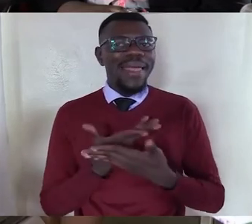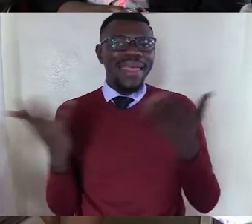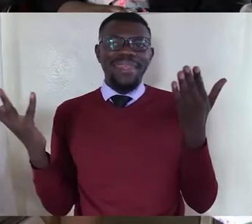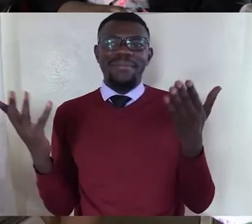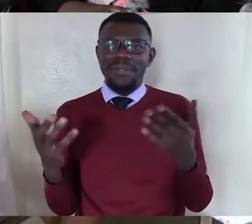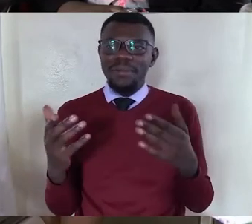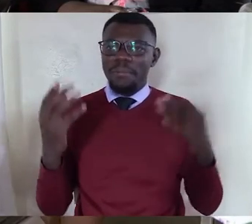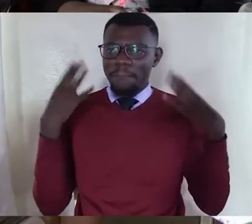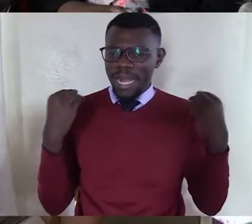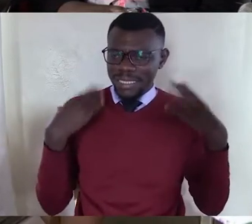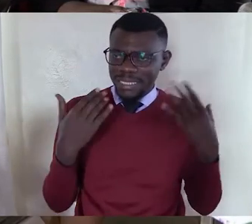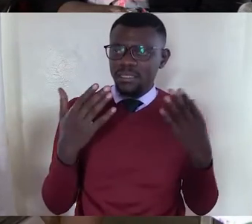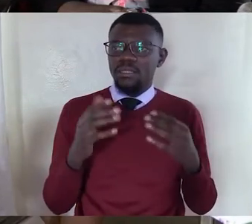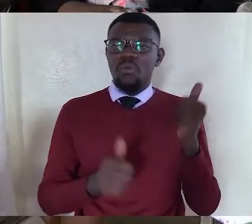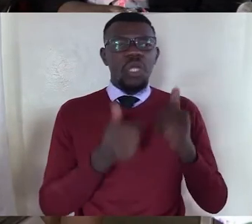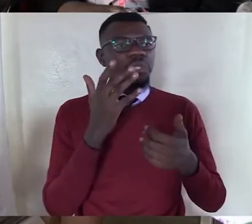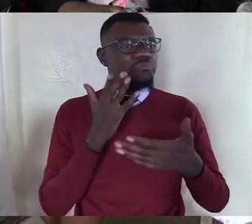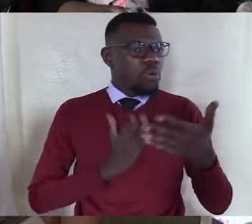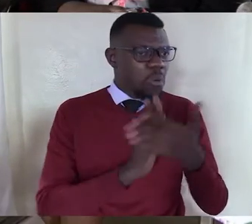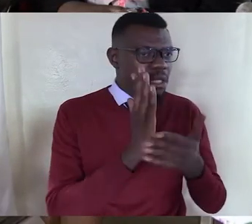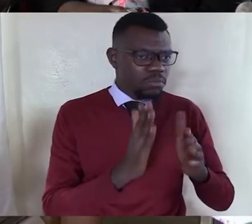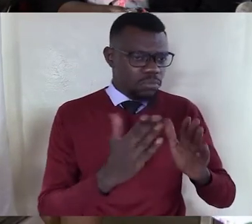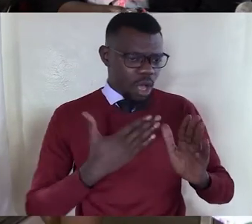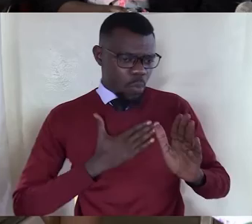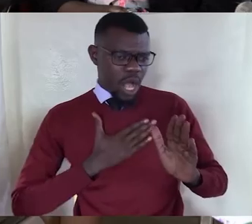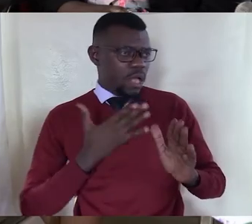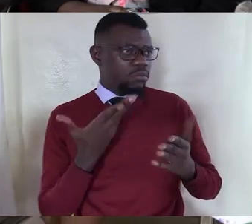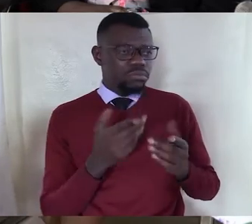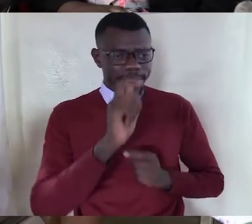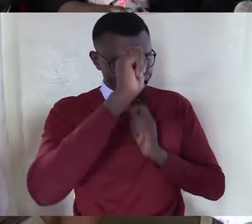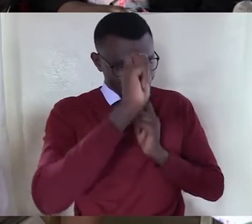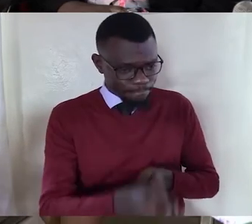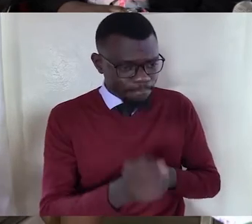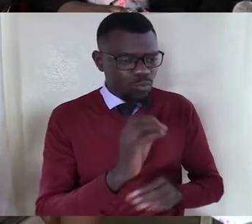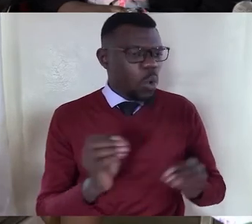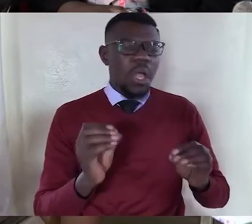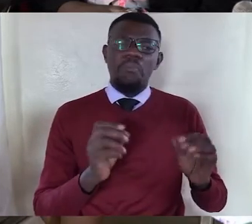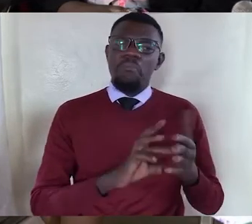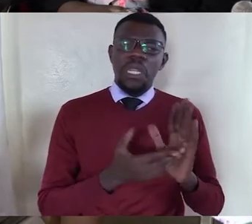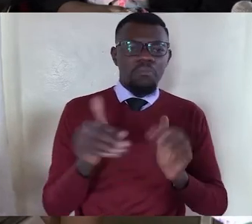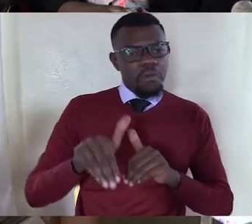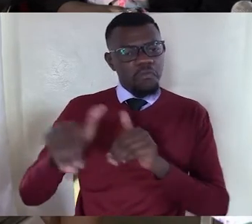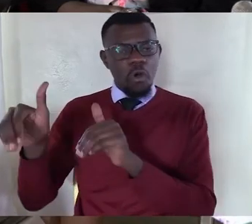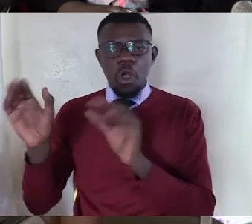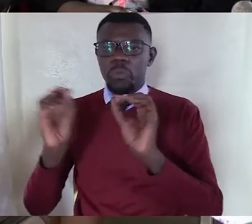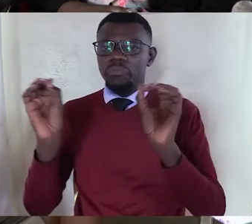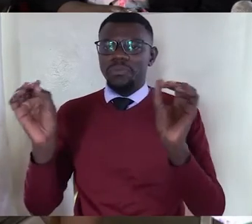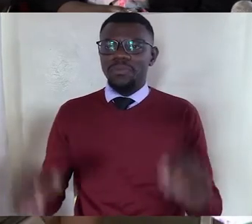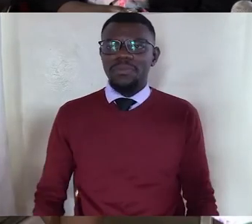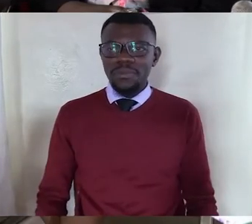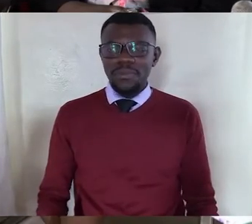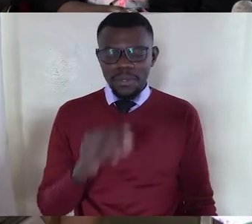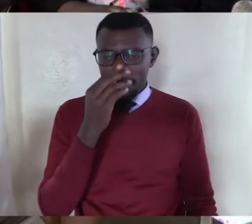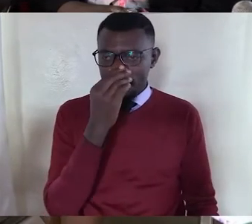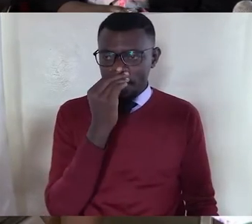just, as civil society actors, but also as the Angaza movement, these are the things that we need to raise our